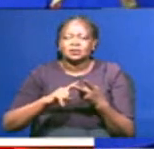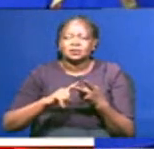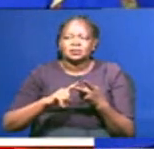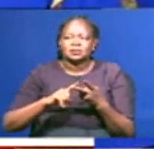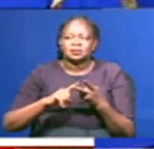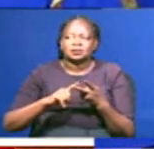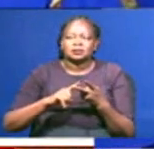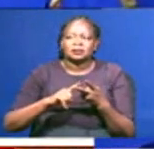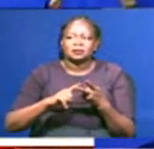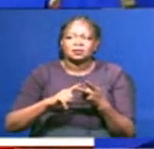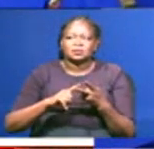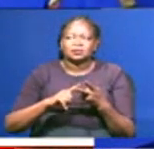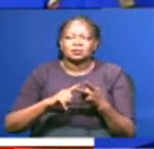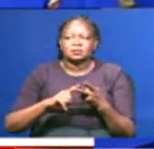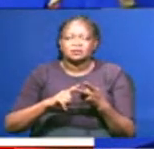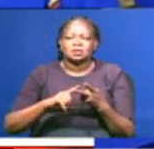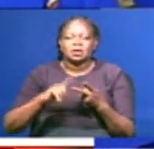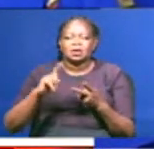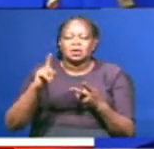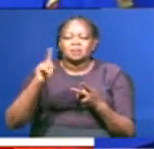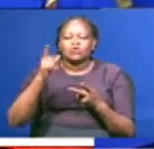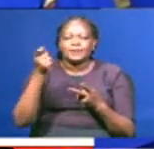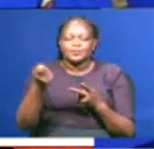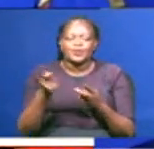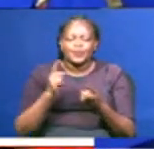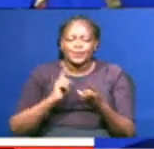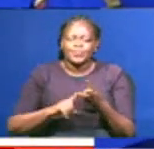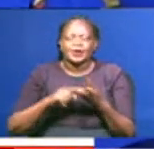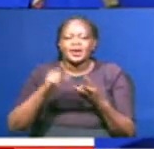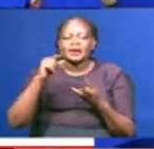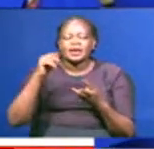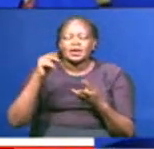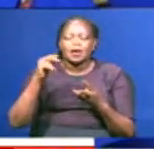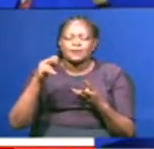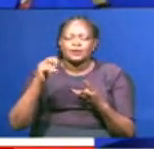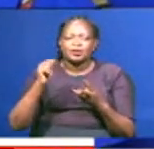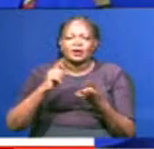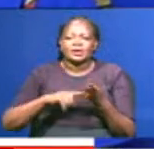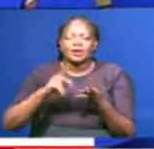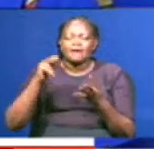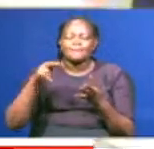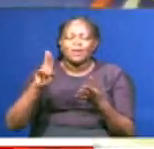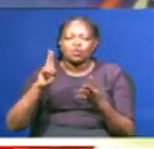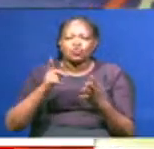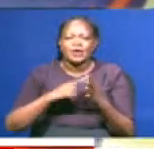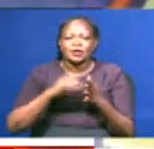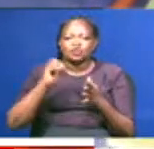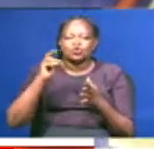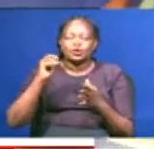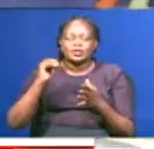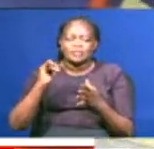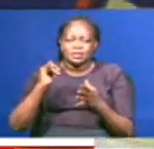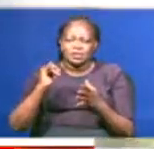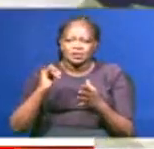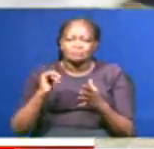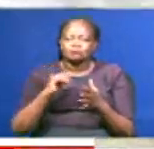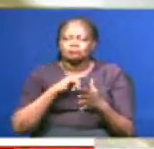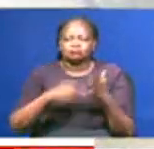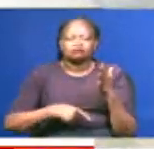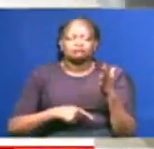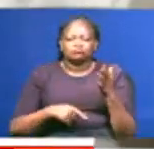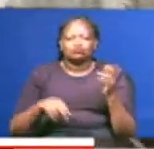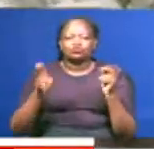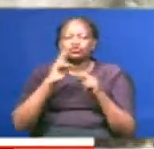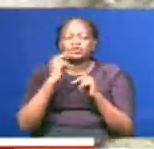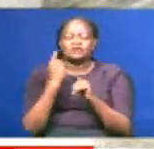another one, Nairobi Ndogo, Ikambura, Kamangu, and Ondiri. Using an assorted cachet of